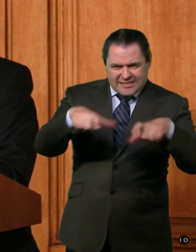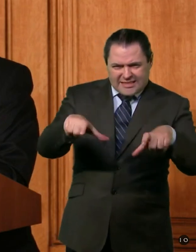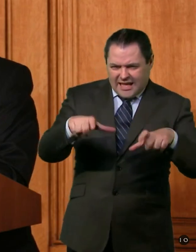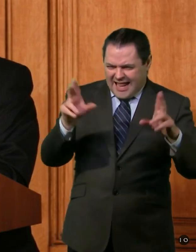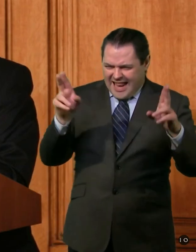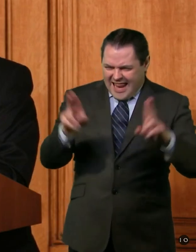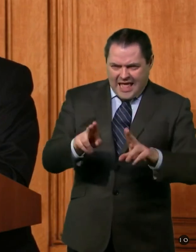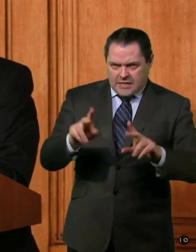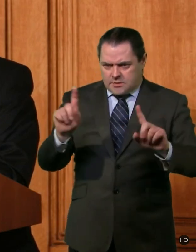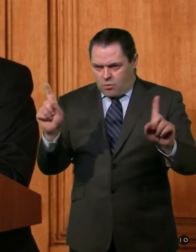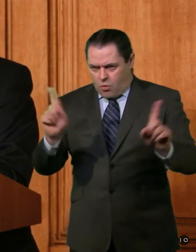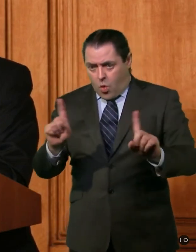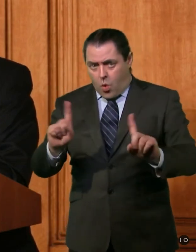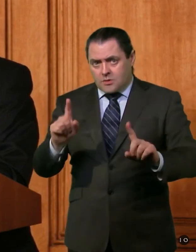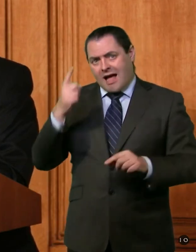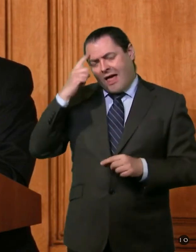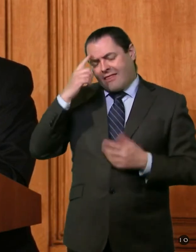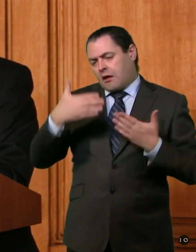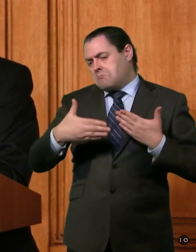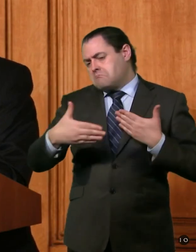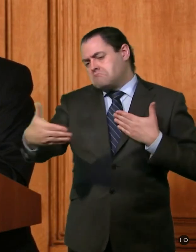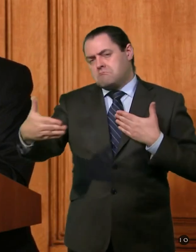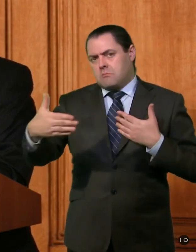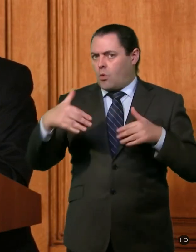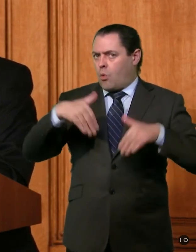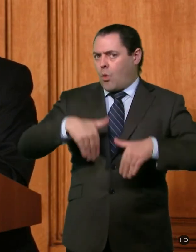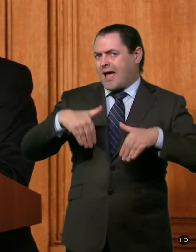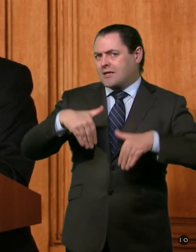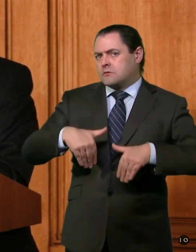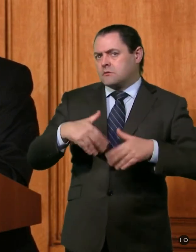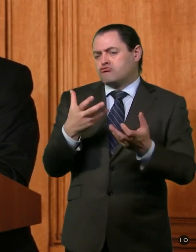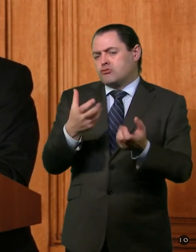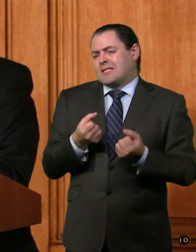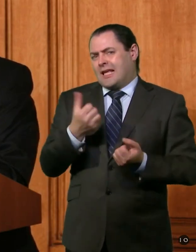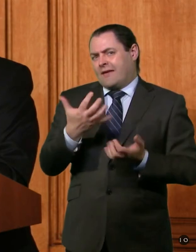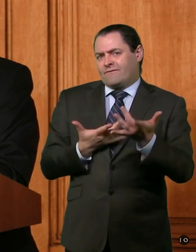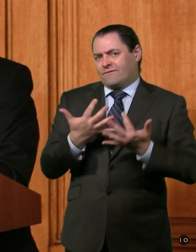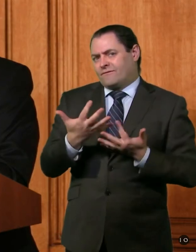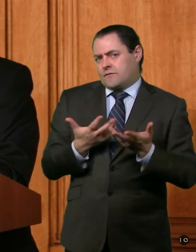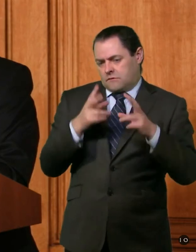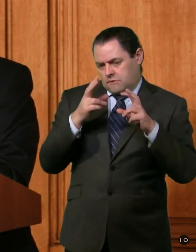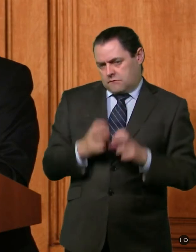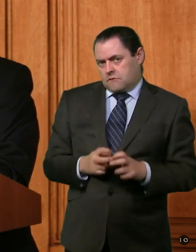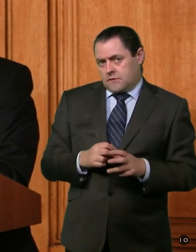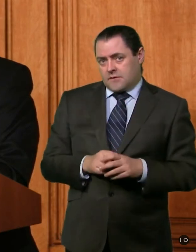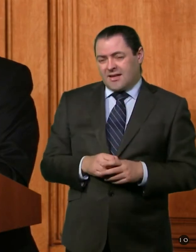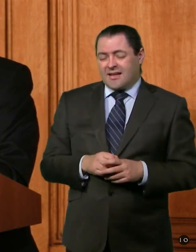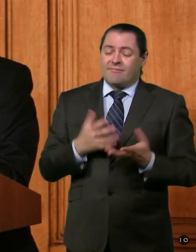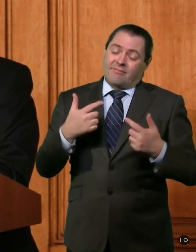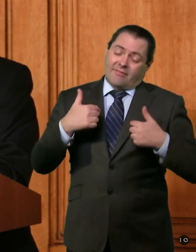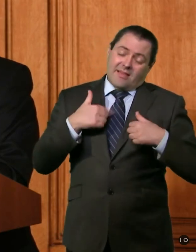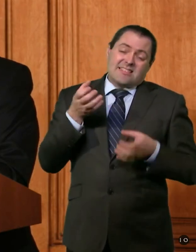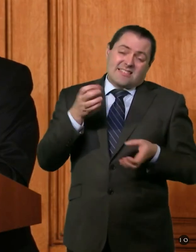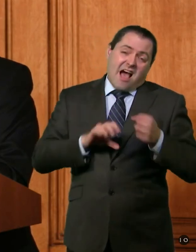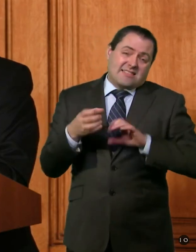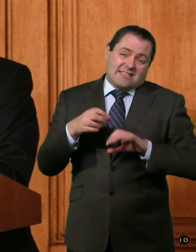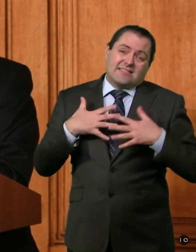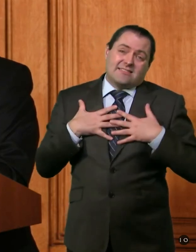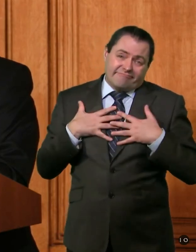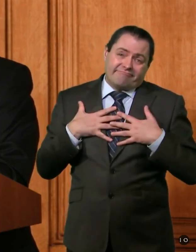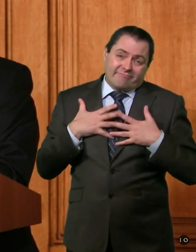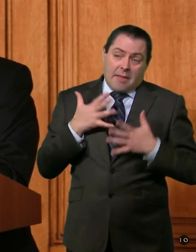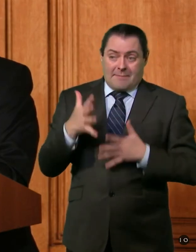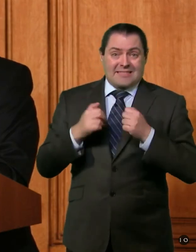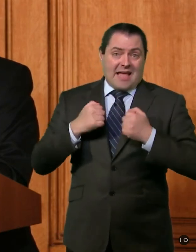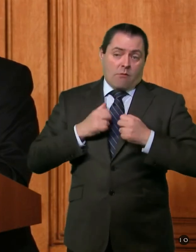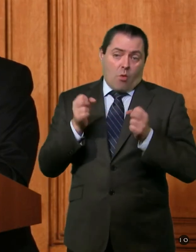time. I think as scientists, we believe on first principles that vaccines with